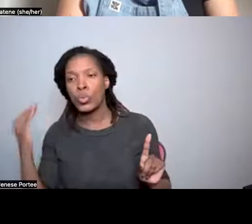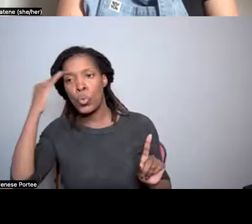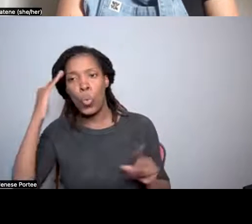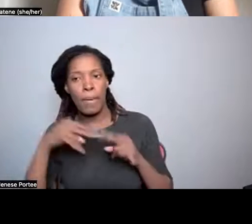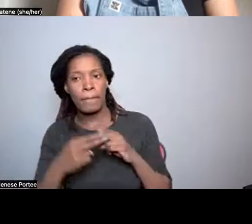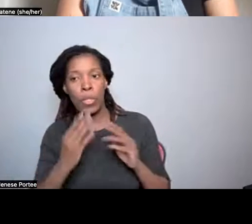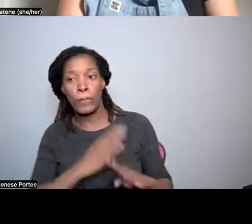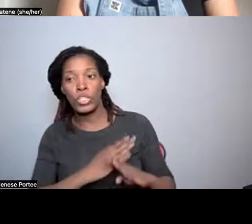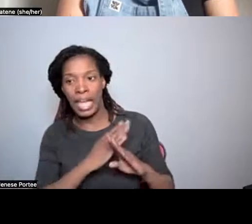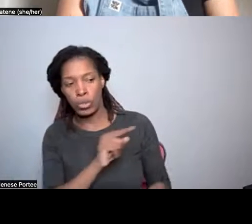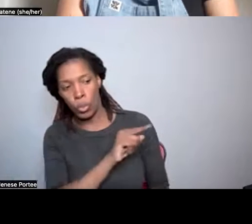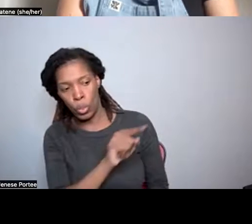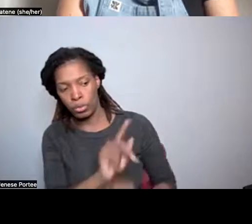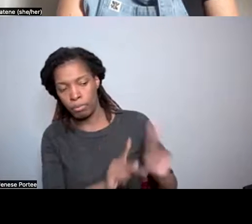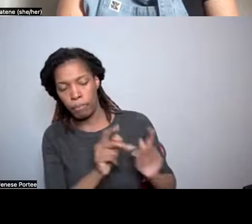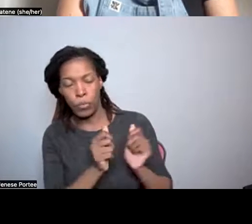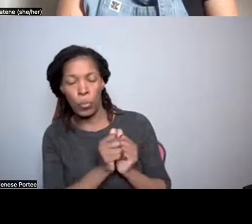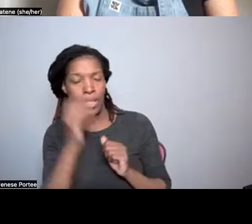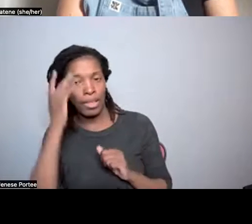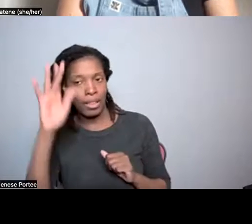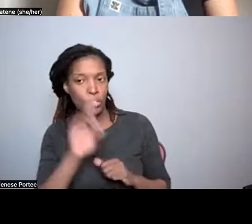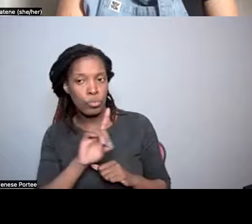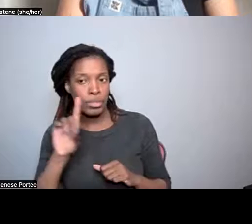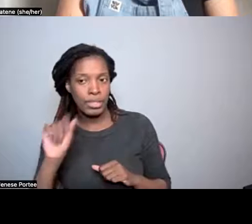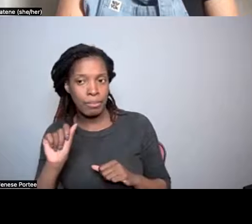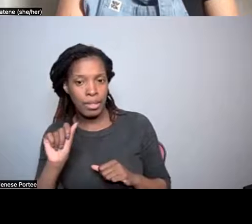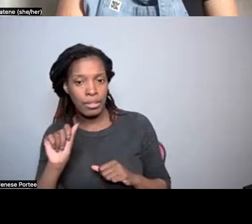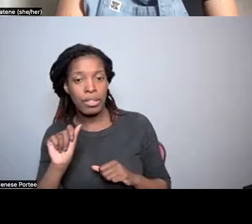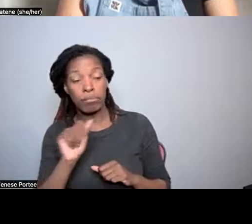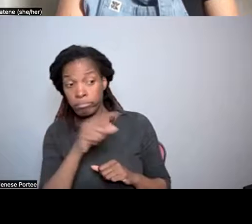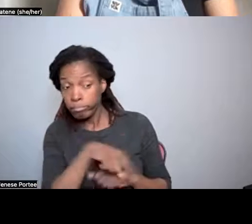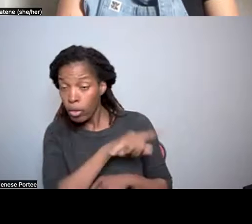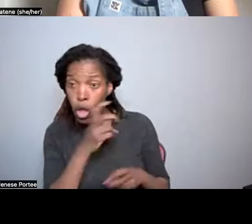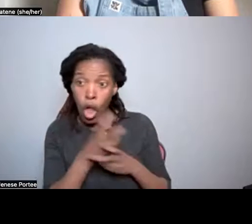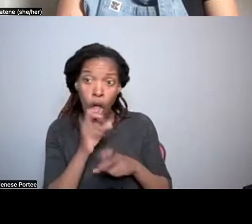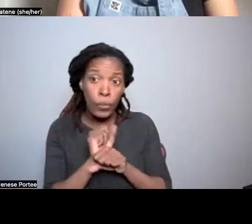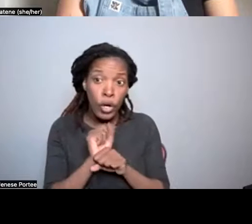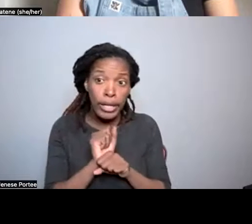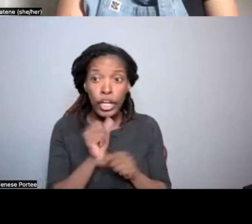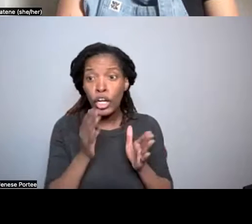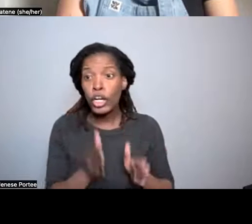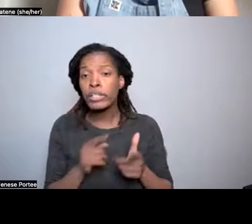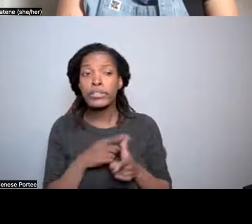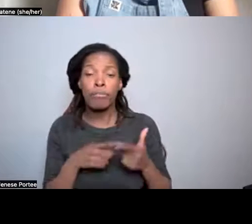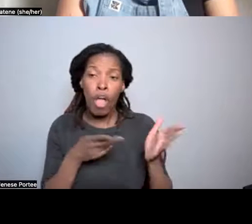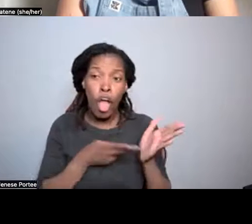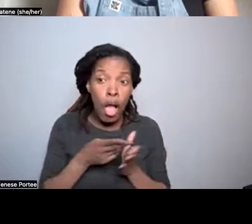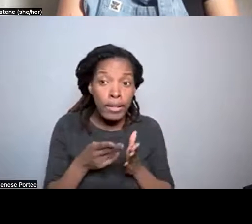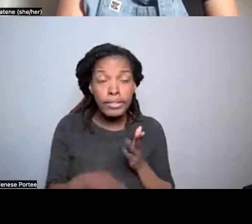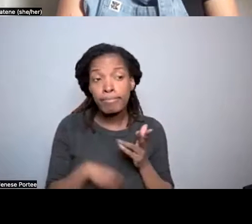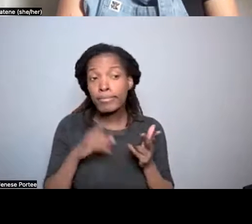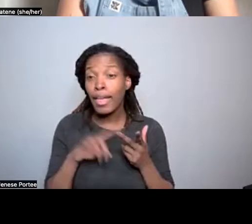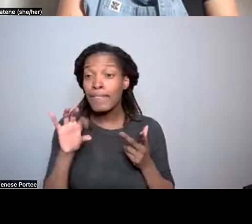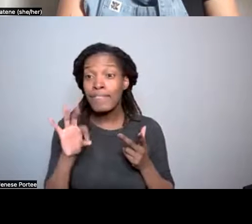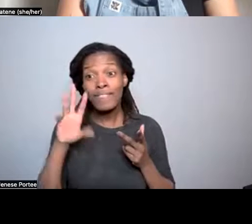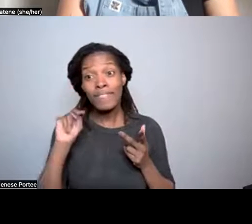of people with intellectual disability, were hardworking, were honest, and were fun to work